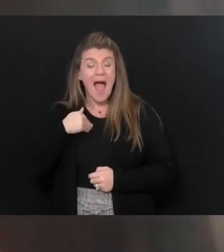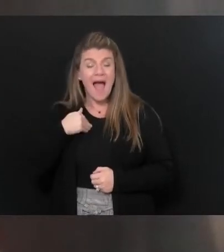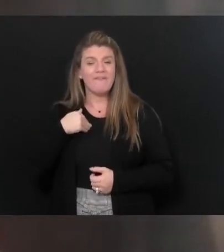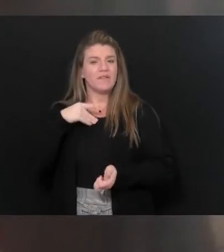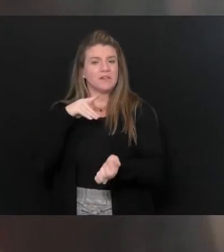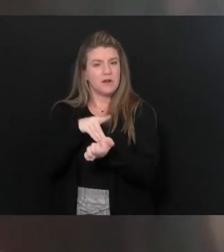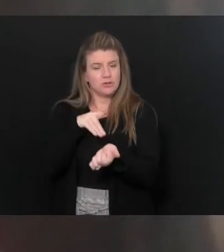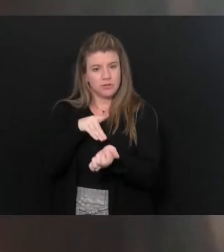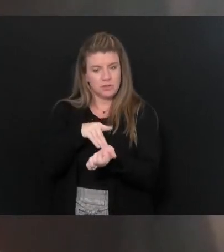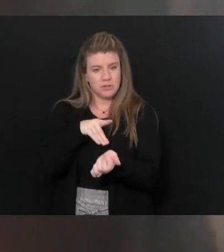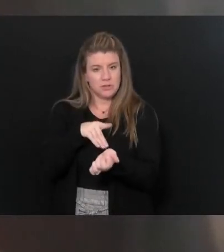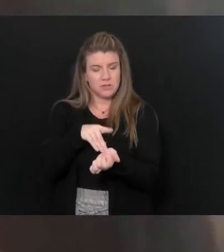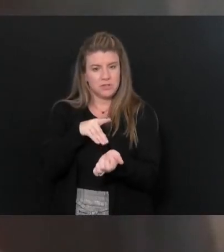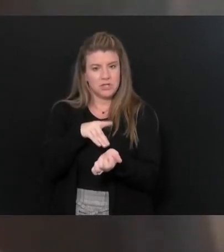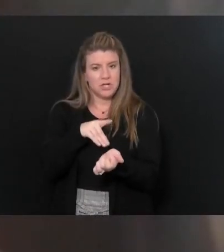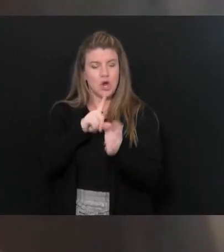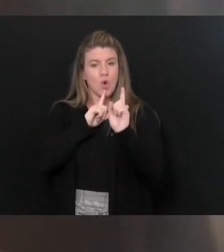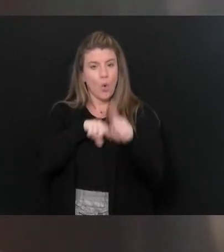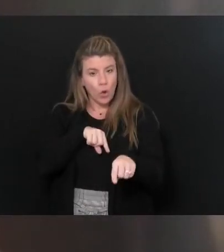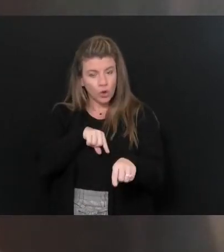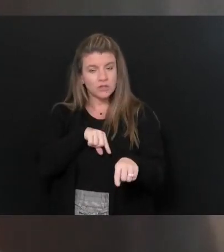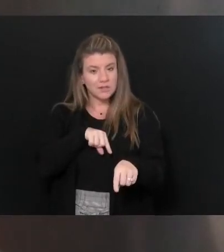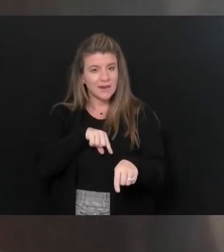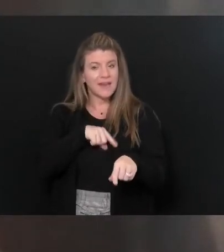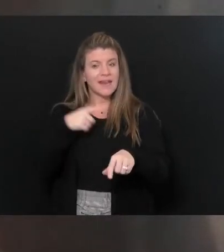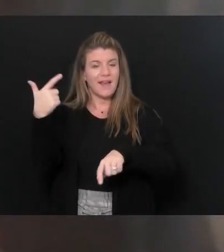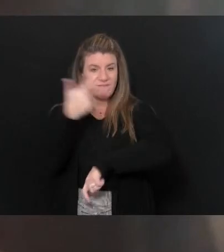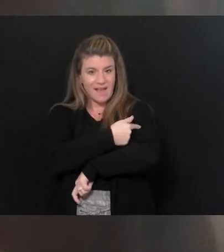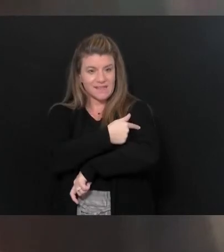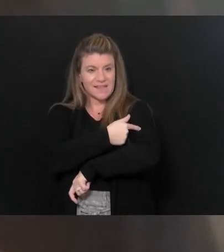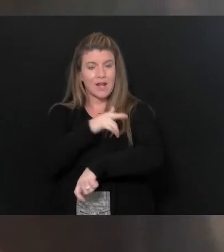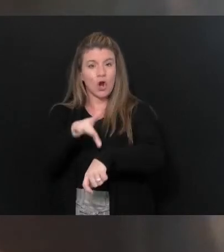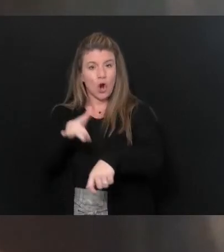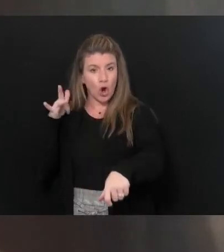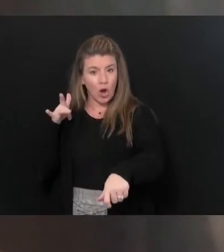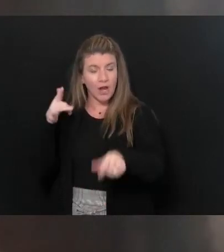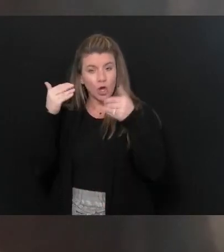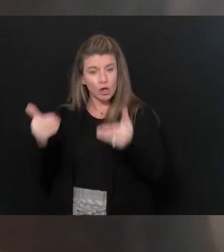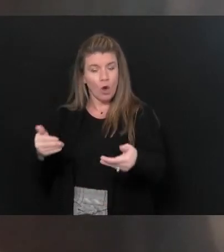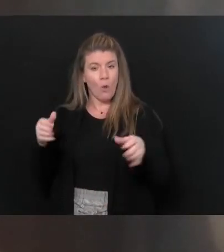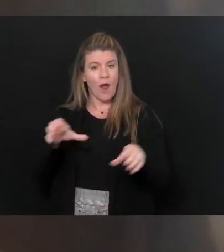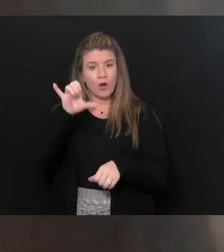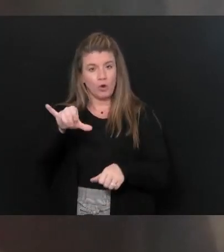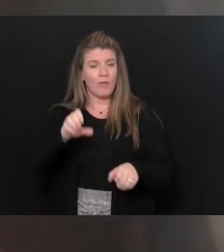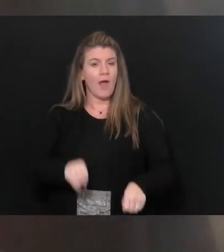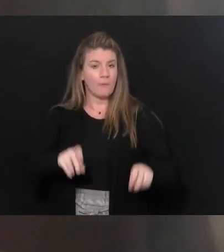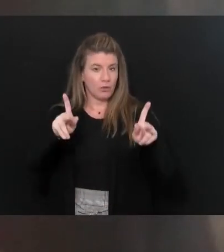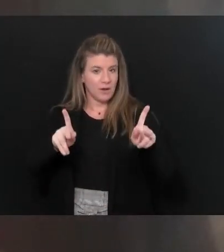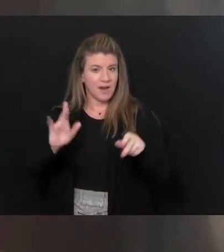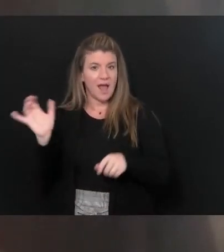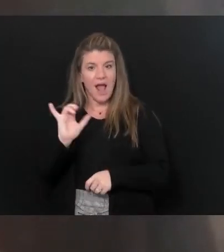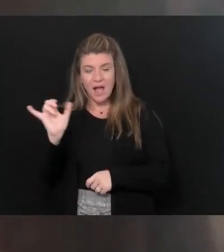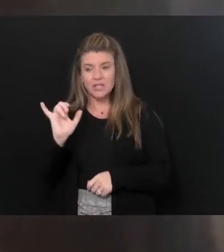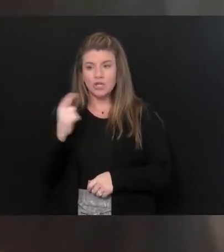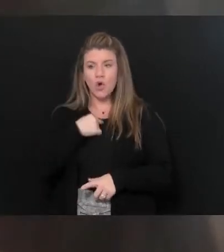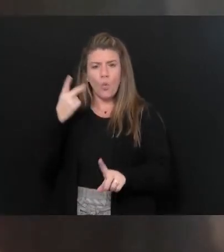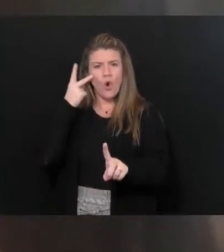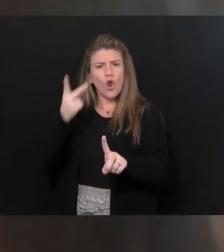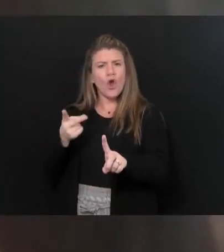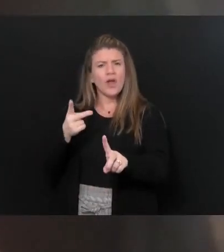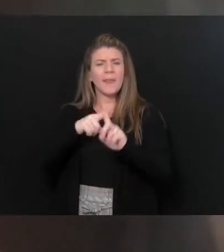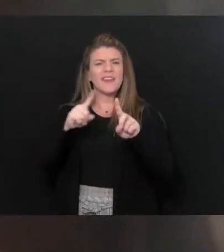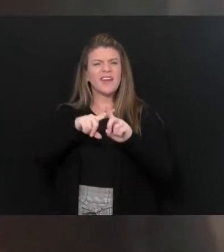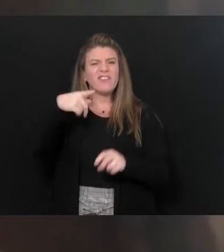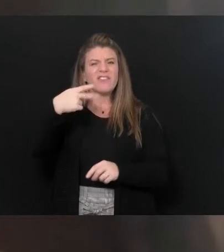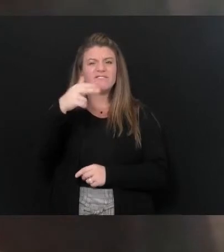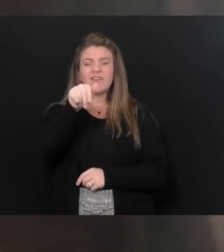doctors' orders to get vaccinated early also have that opportunity as we're looking at these